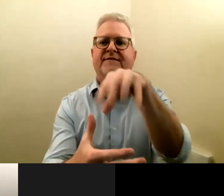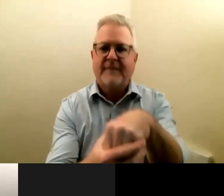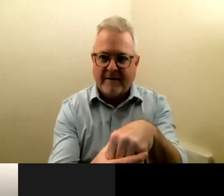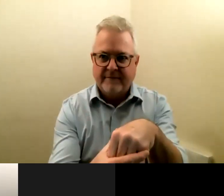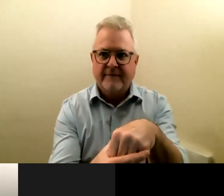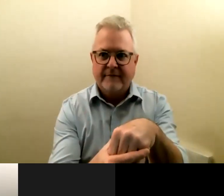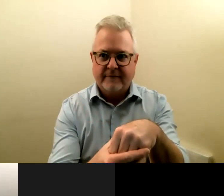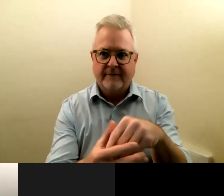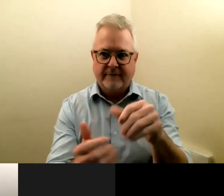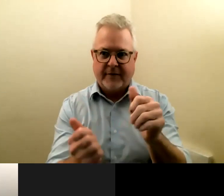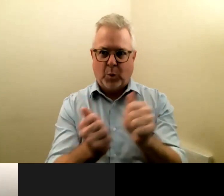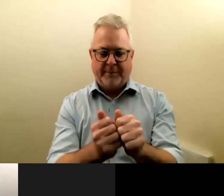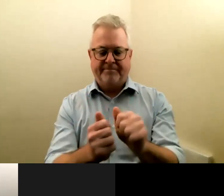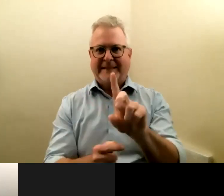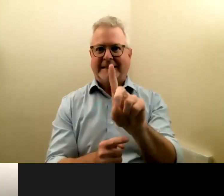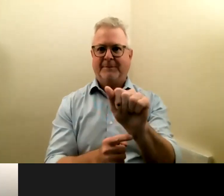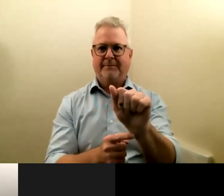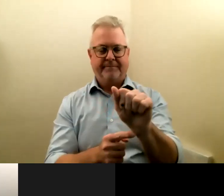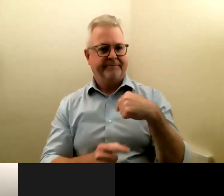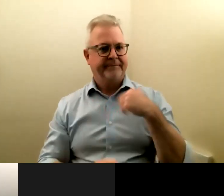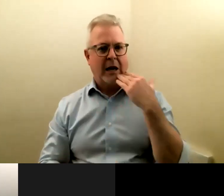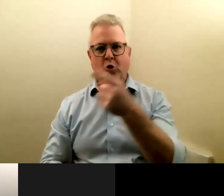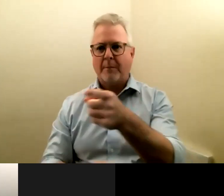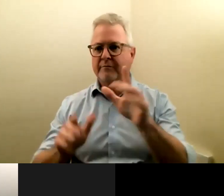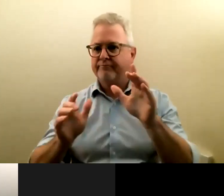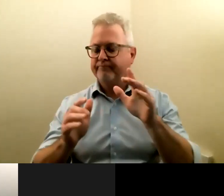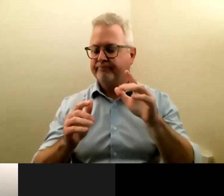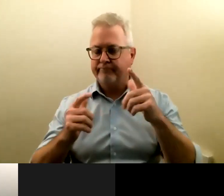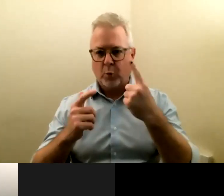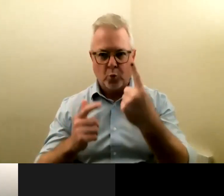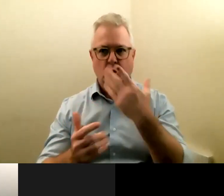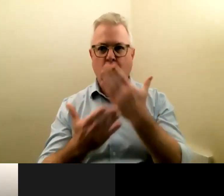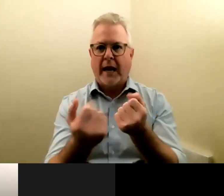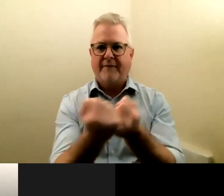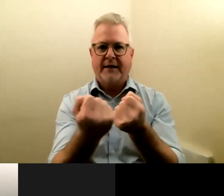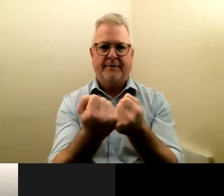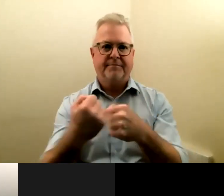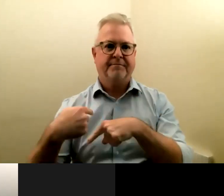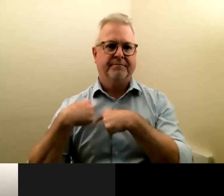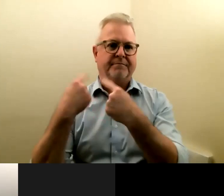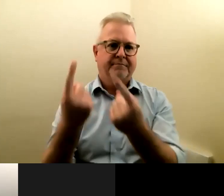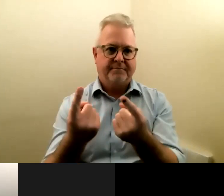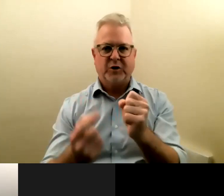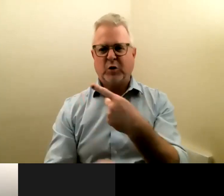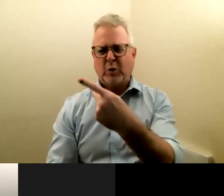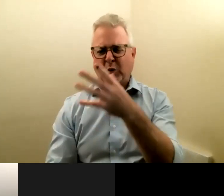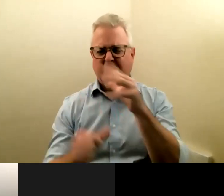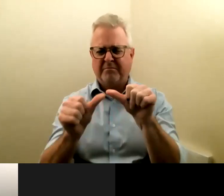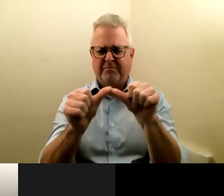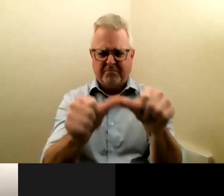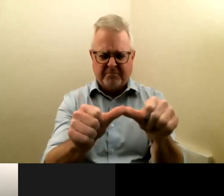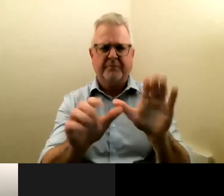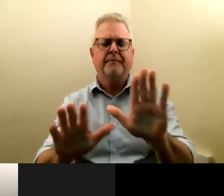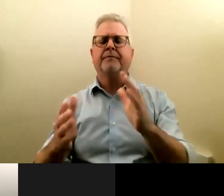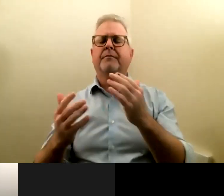are now much more involved with the disability community. So I know you're a great advocate.